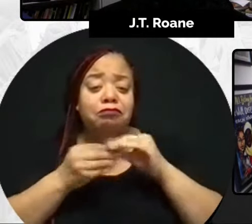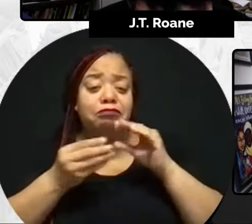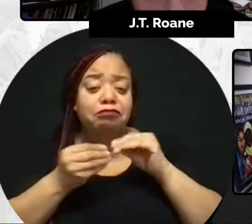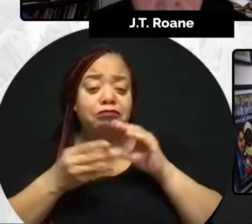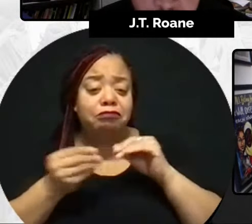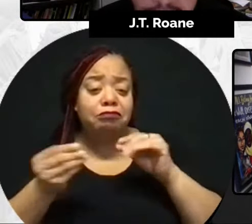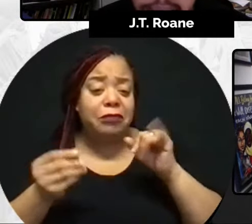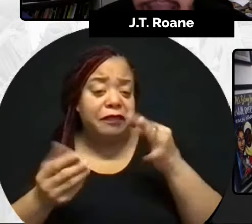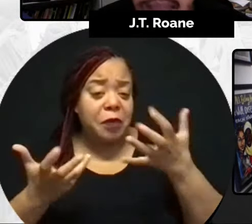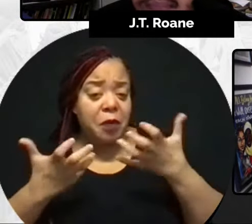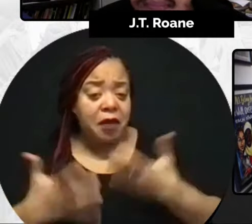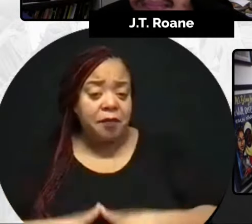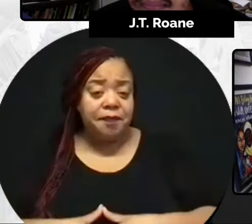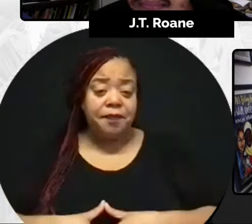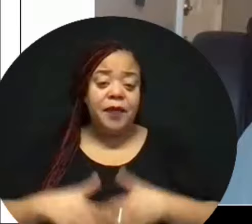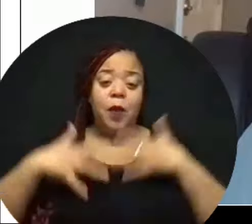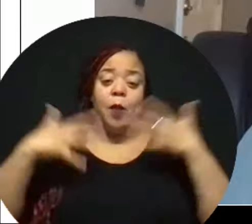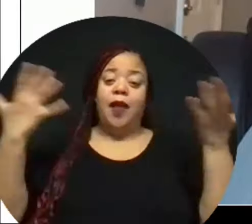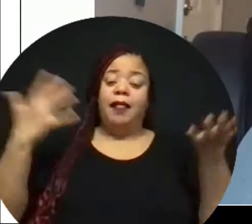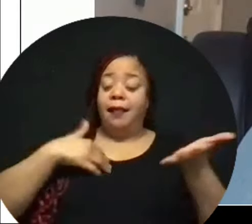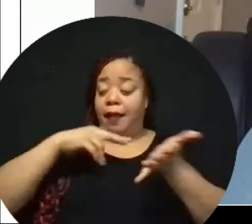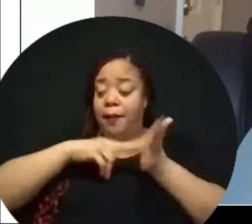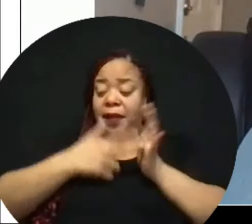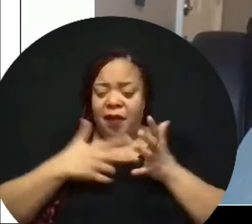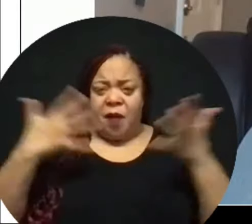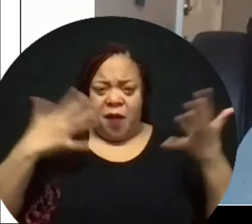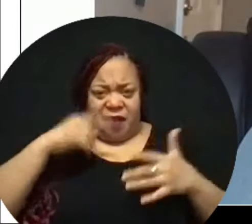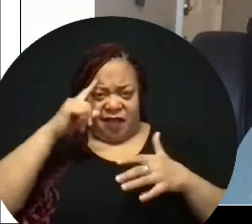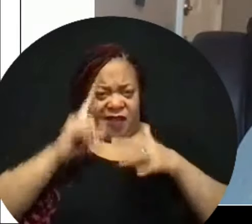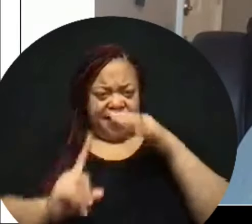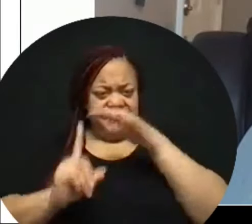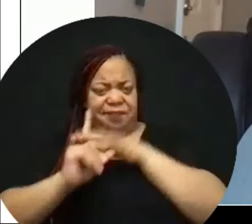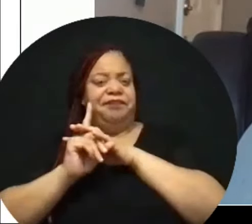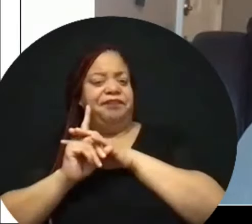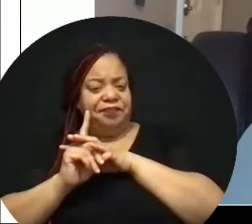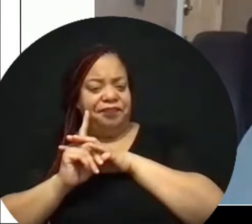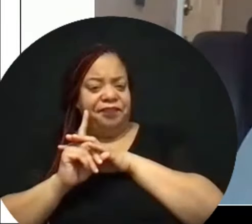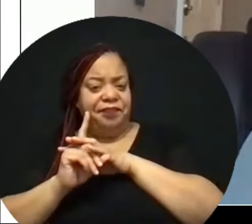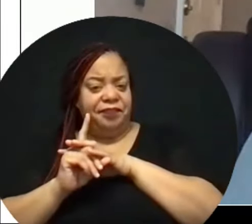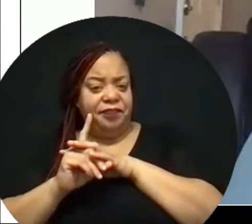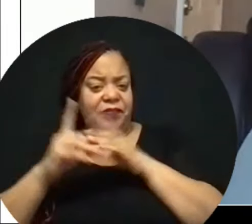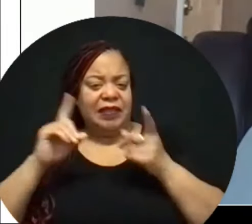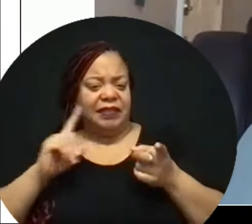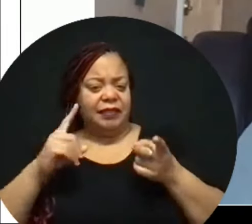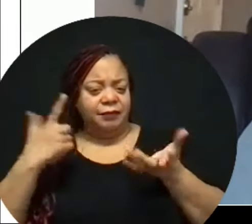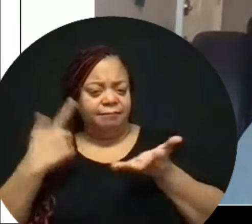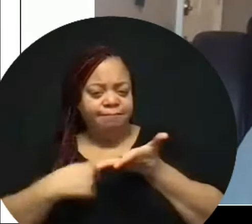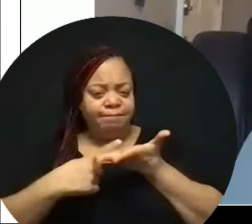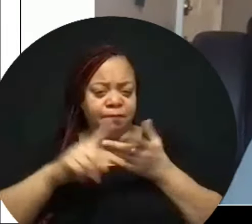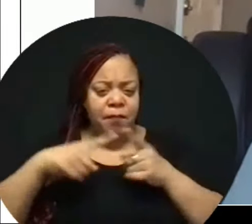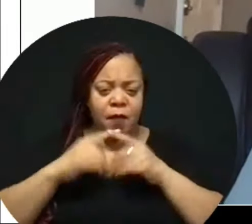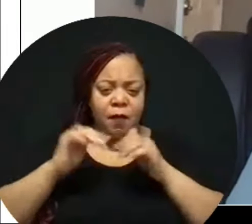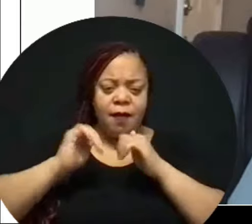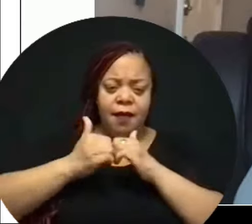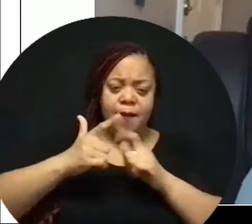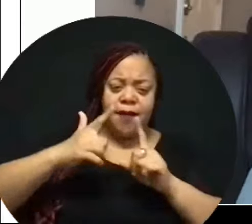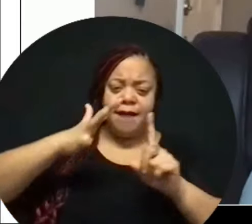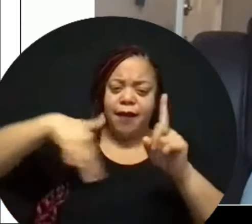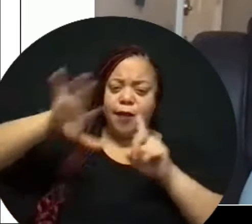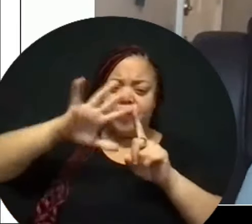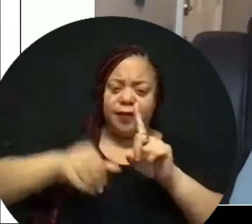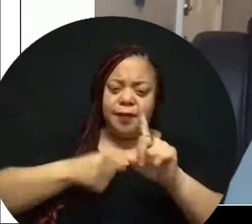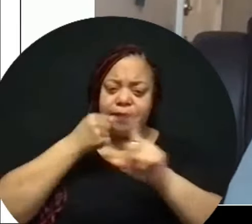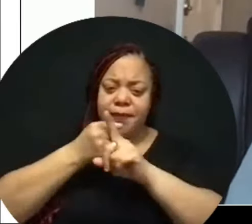about how the environmental impact on them, which is really crucial, because when we talk about like historically, and he referred to the Civil